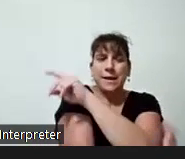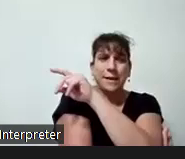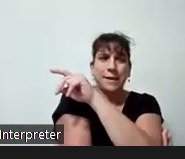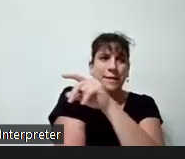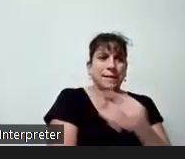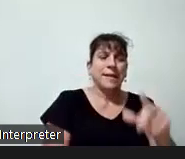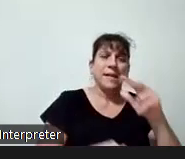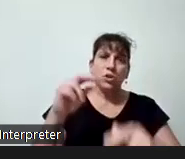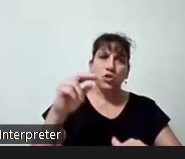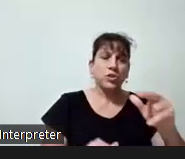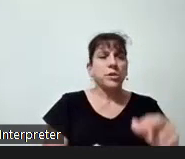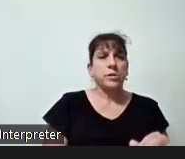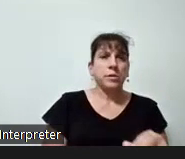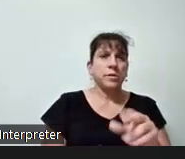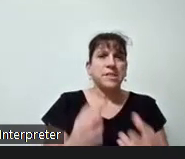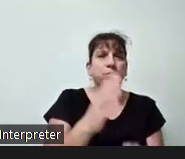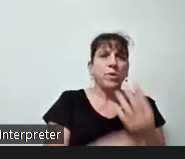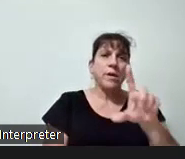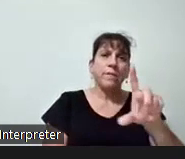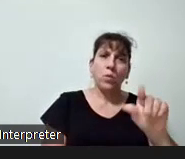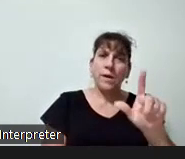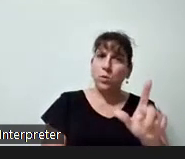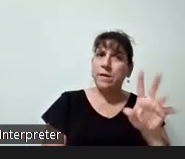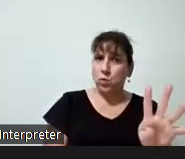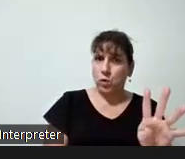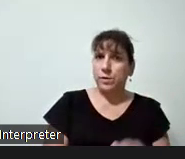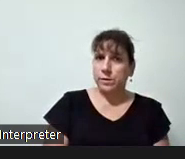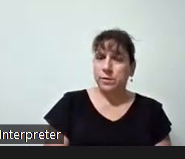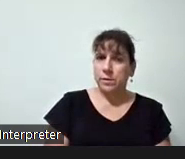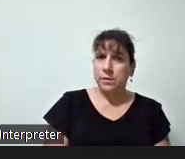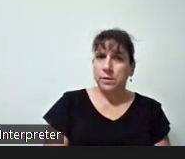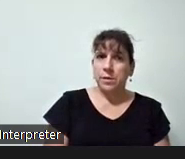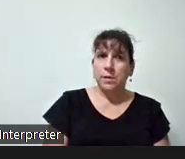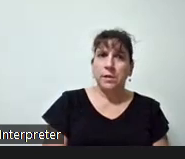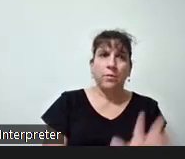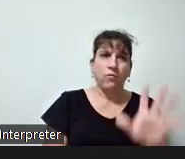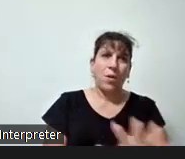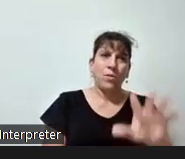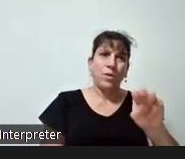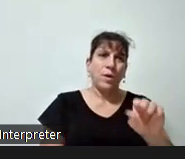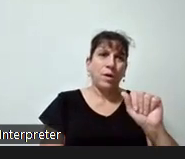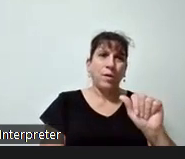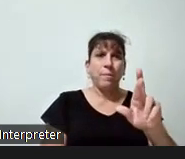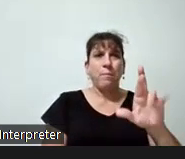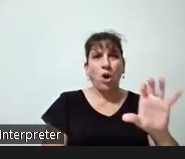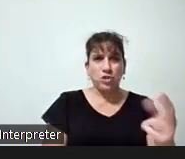for construction, we're talking about spring of 2024, March area.